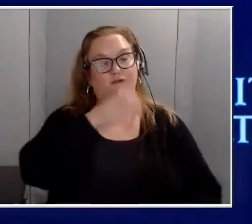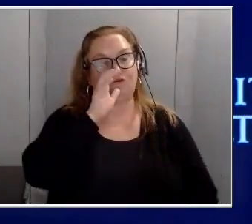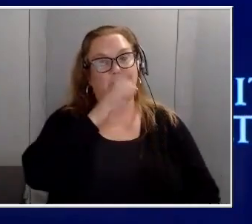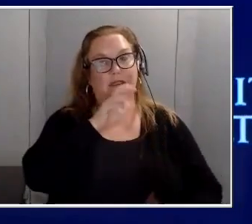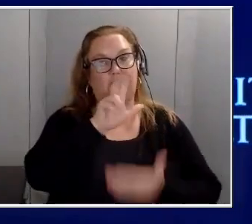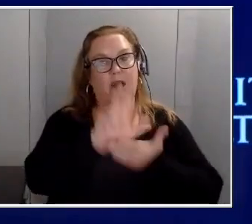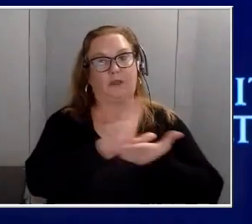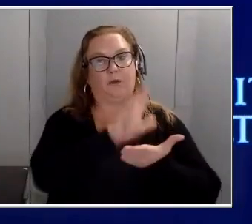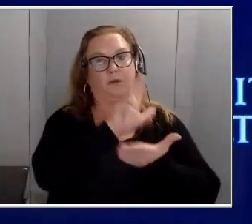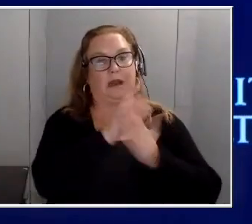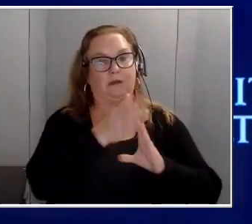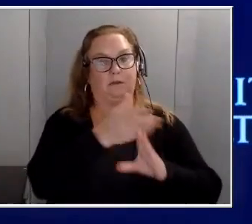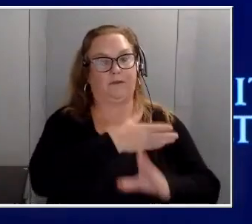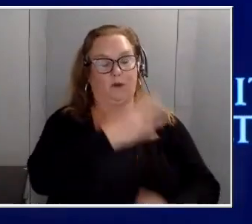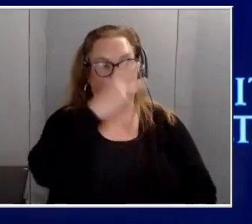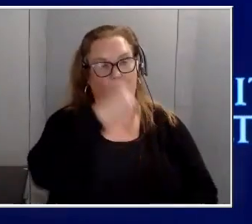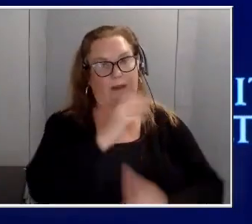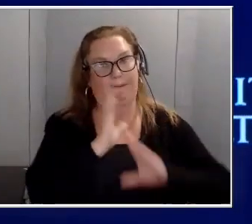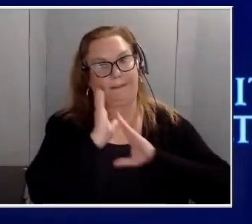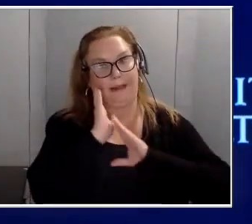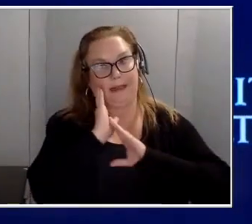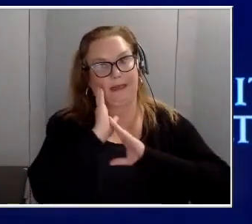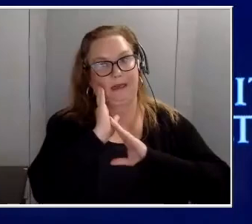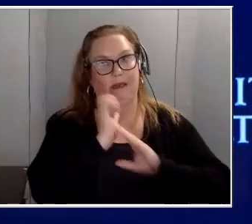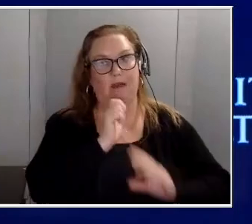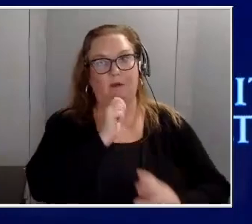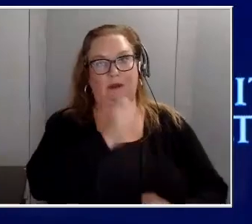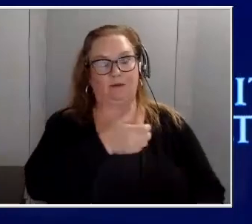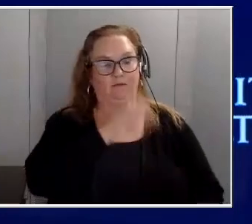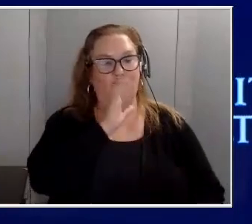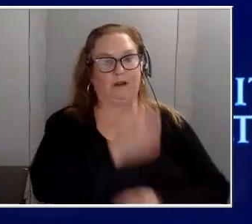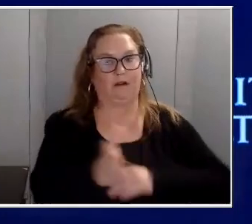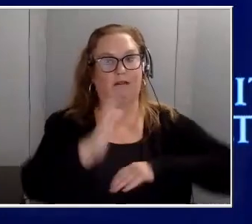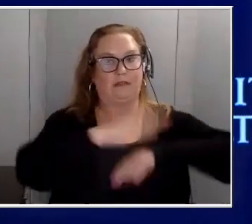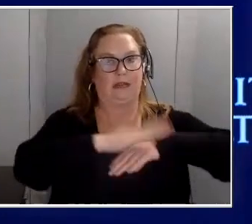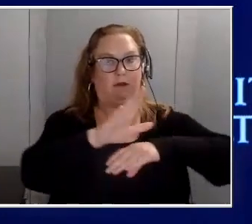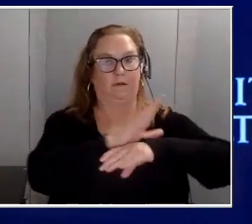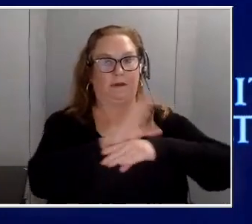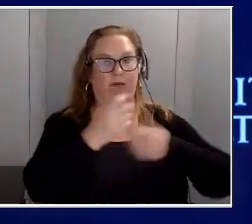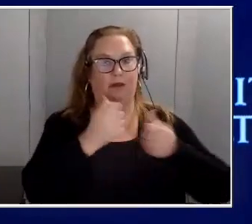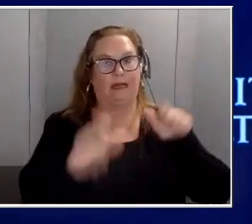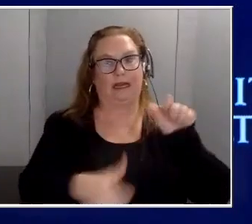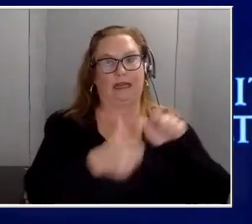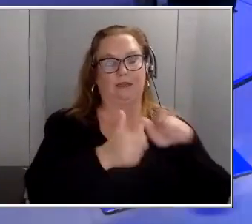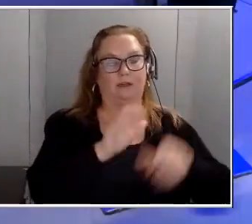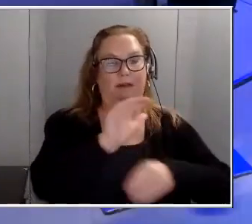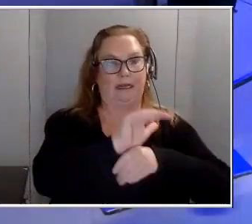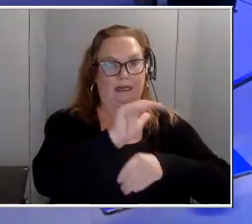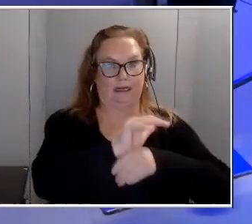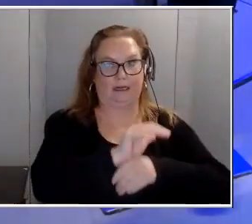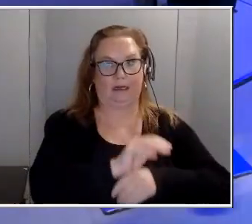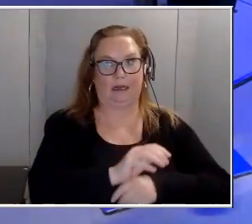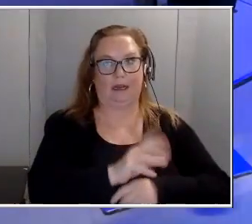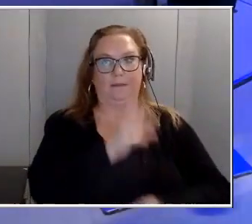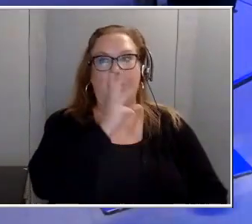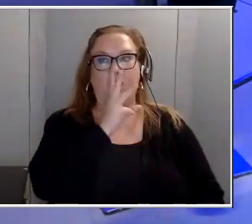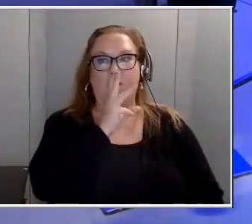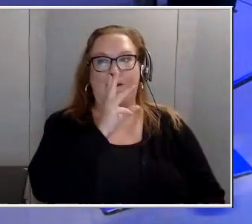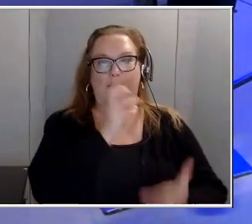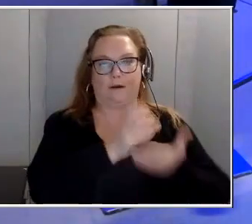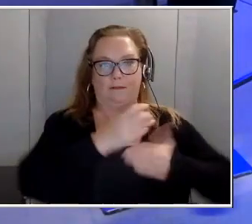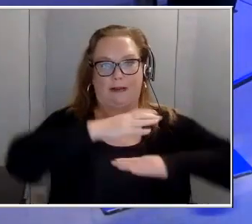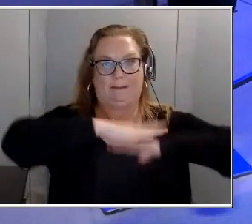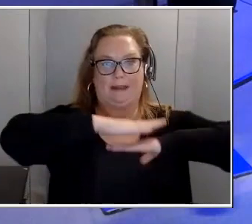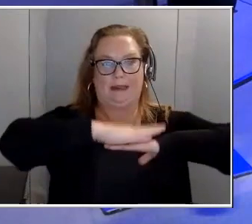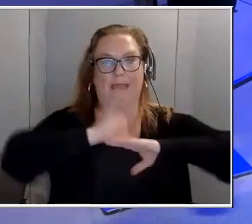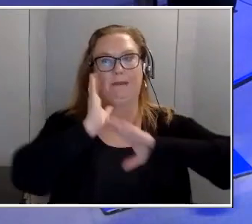hours prior to going to bed. A lot of us, we don't drink a lot during the day because we're busy, and so we try to catch up at night. I always have that cup of water next to my bed. Yep.